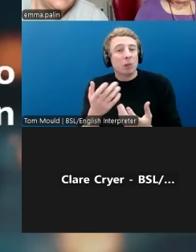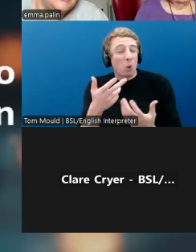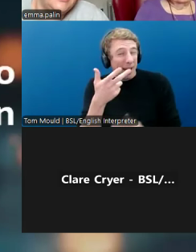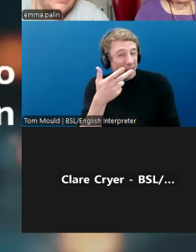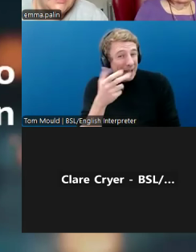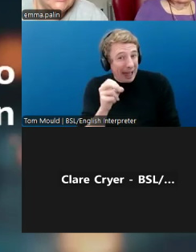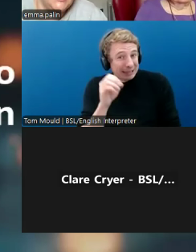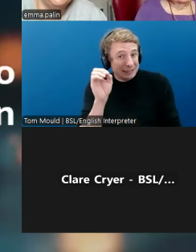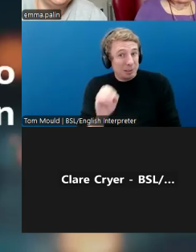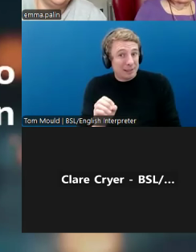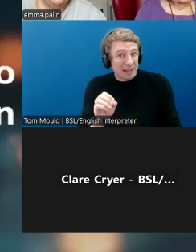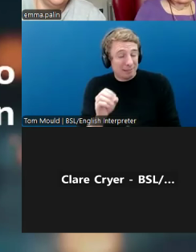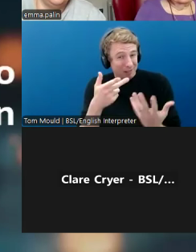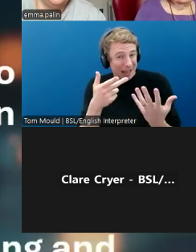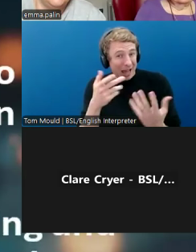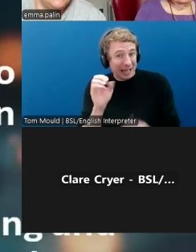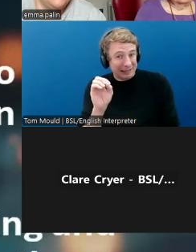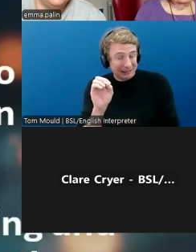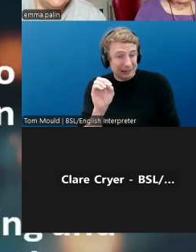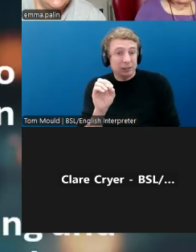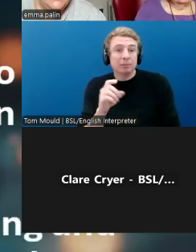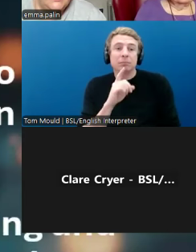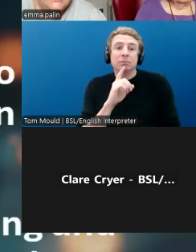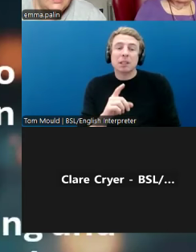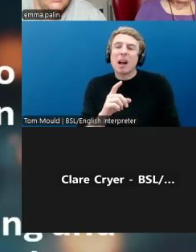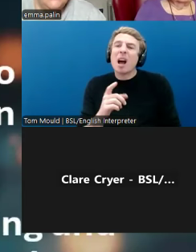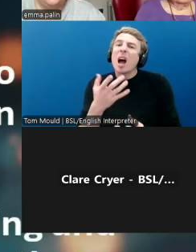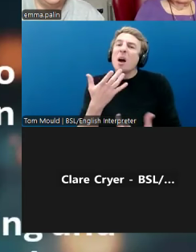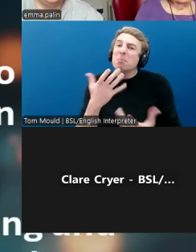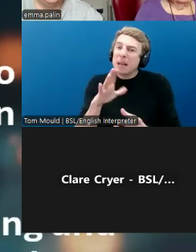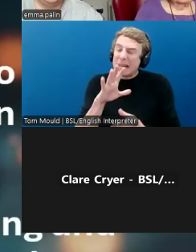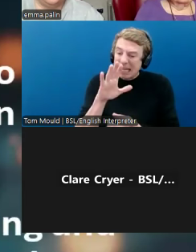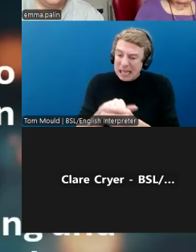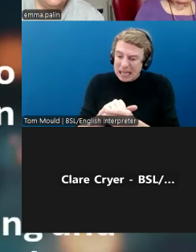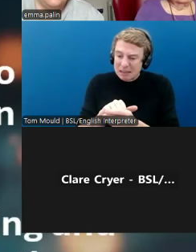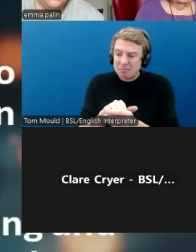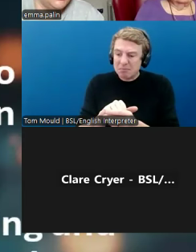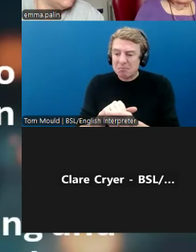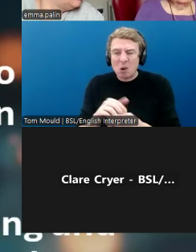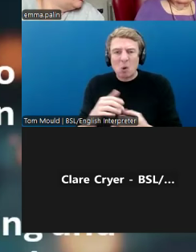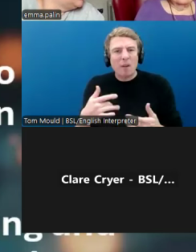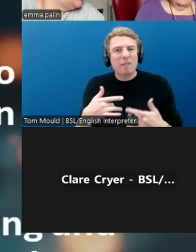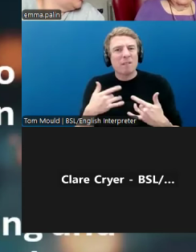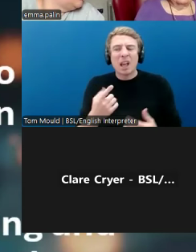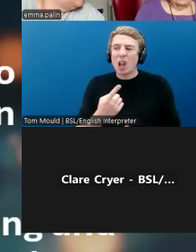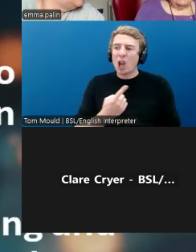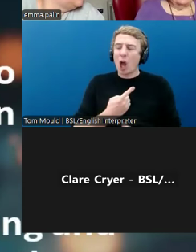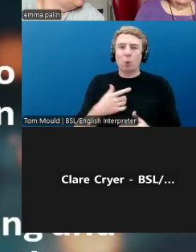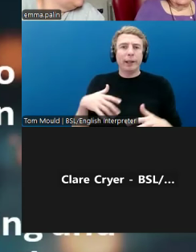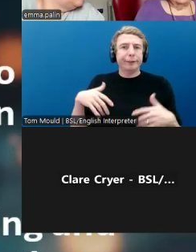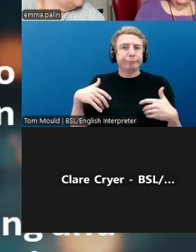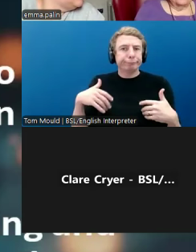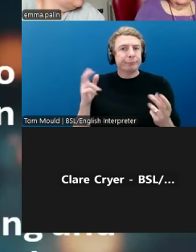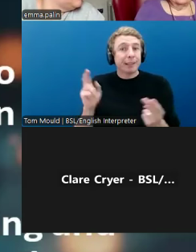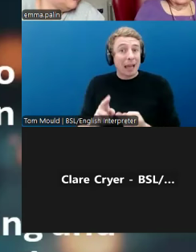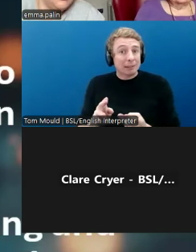of people said they were less likely to feel lonely when they participated in the We Belong project. Would you agree, Carol?